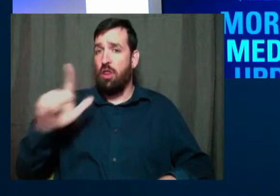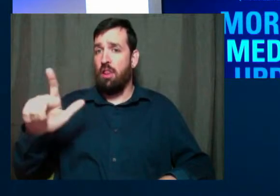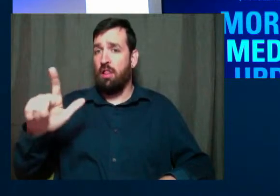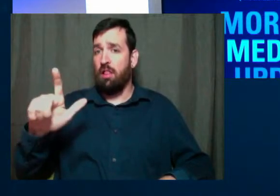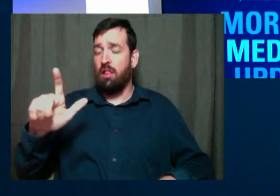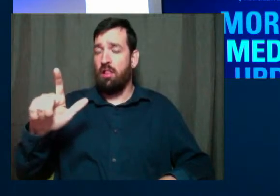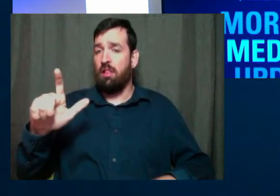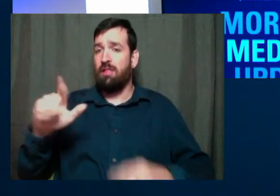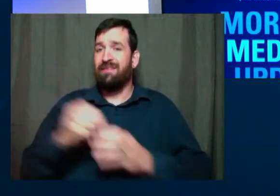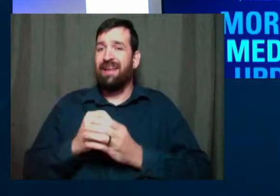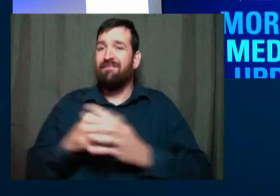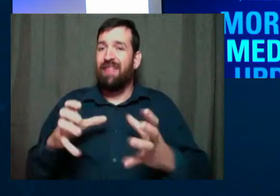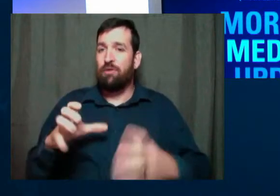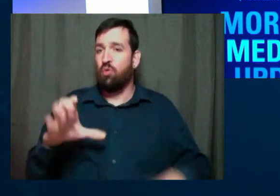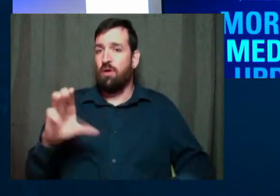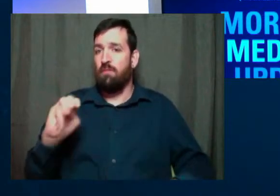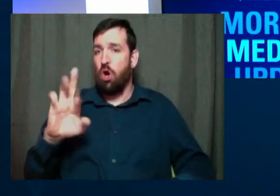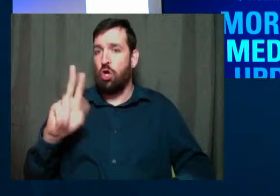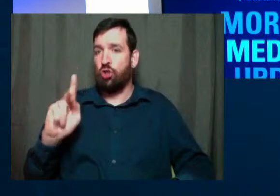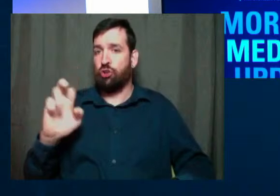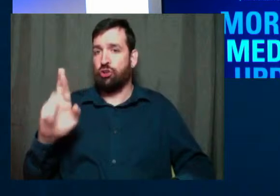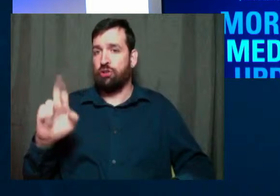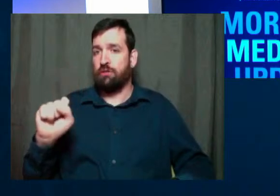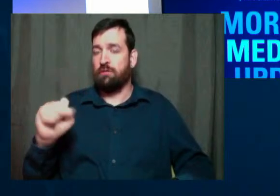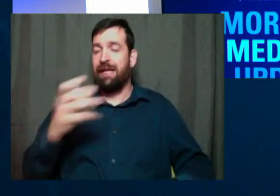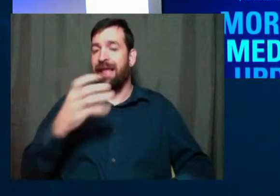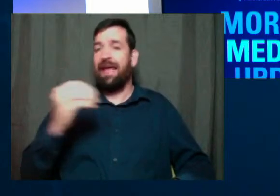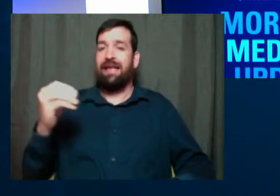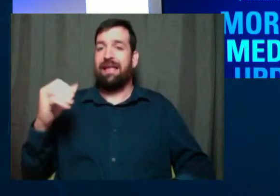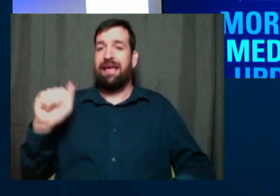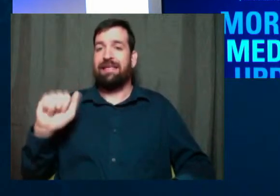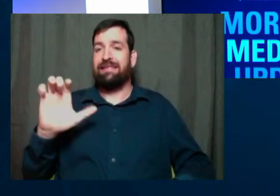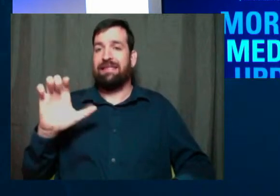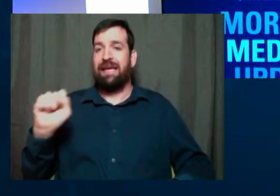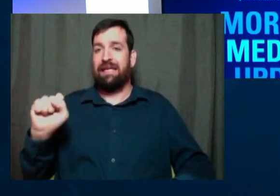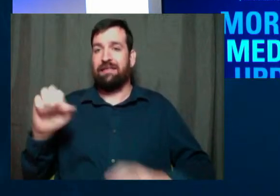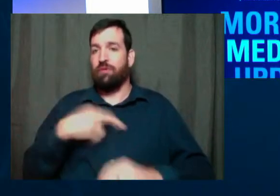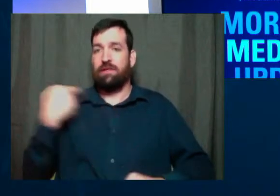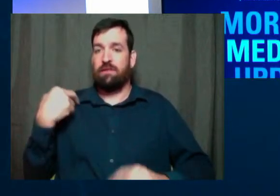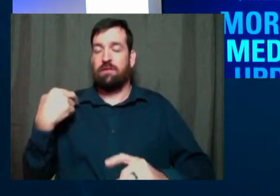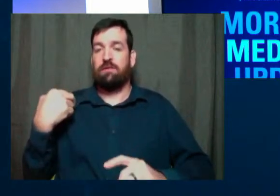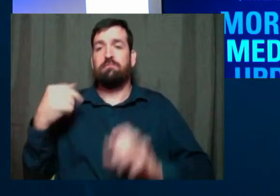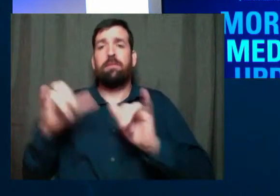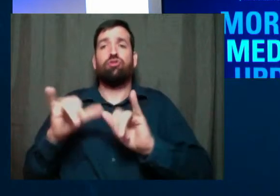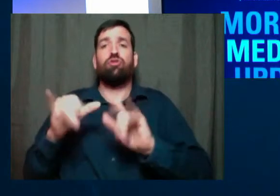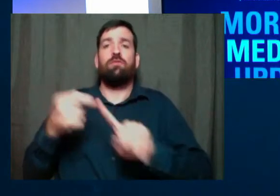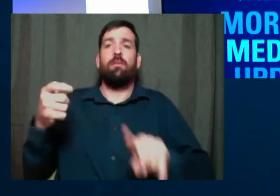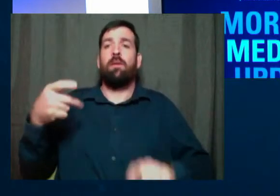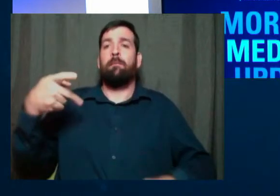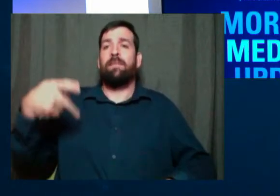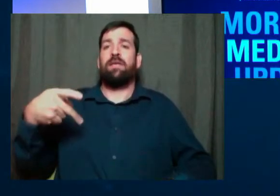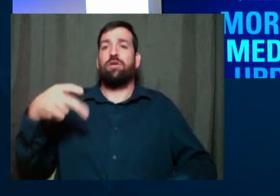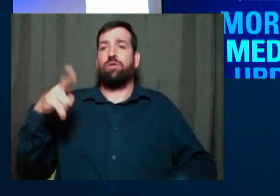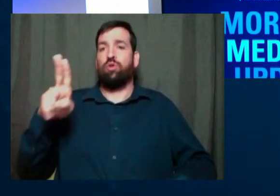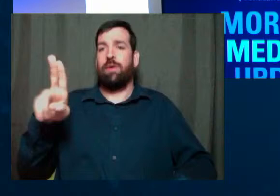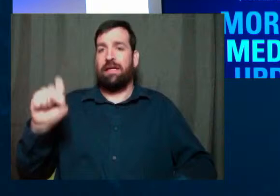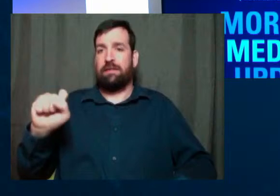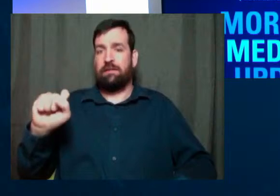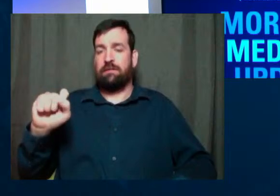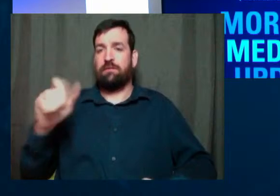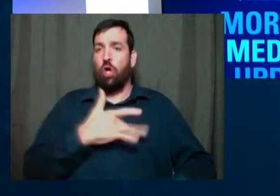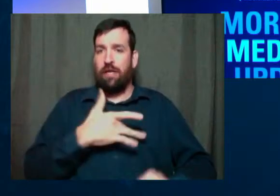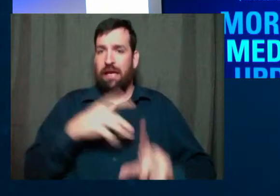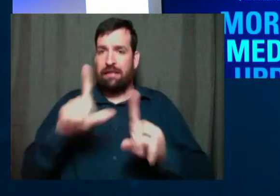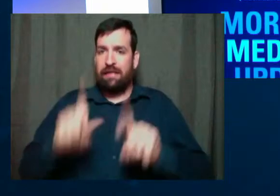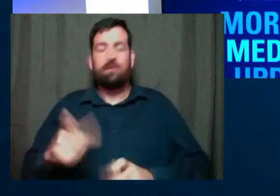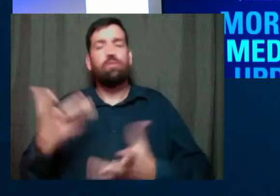inflammatory markers and ACS risk as measured by the PULS cardiac test. Just first of all, what is that?